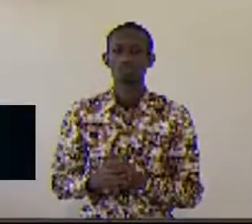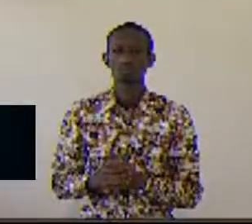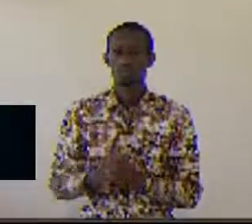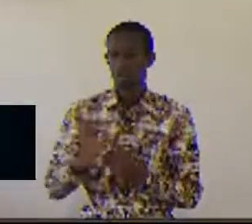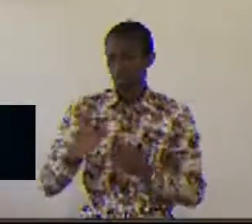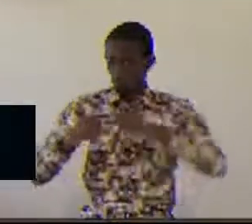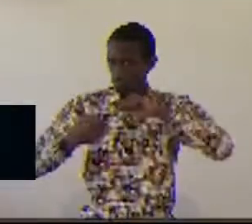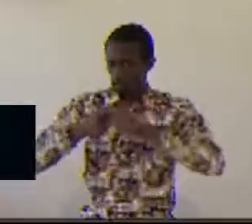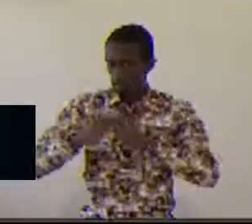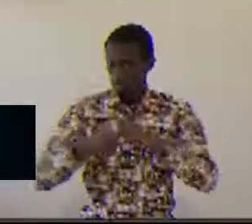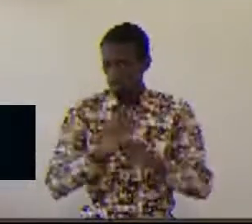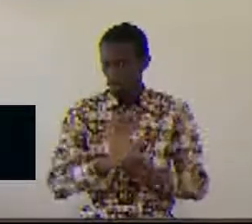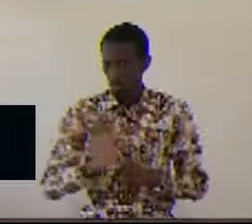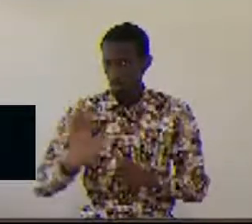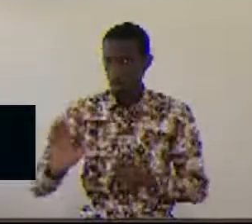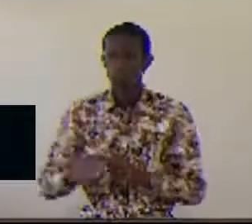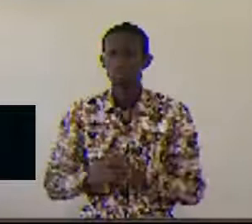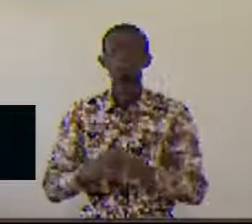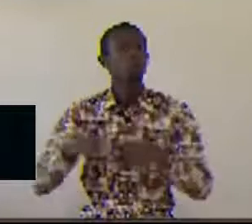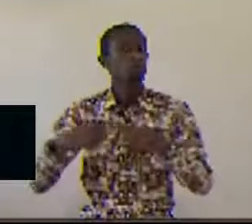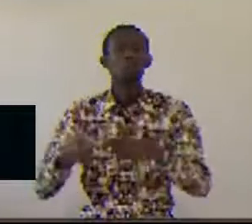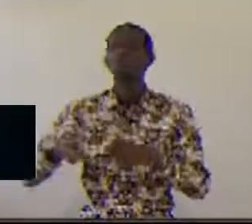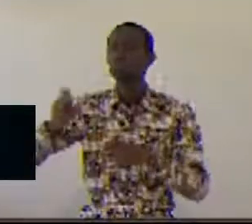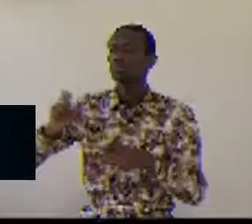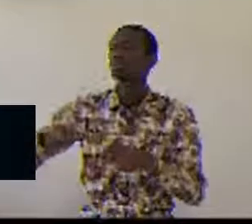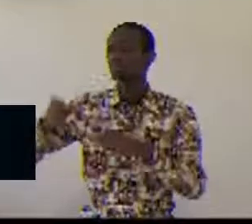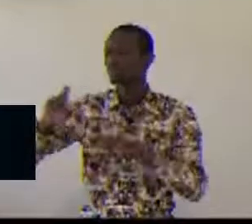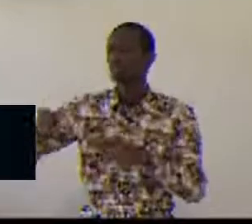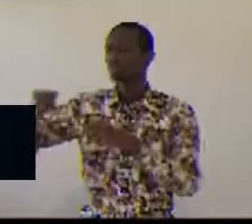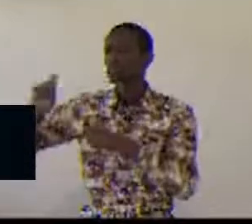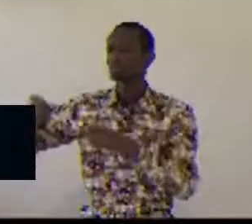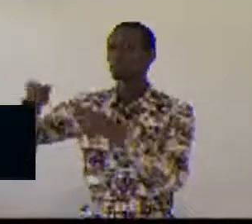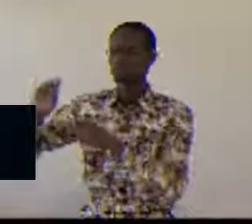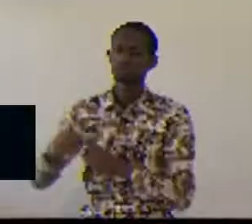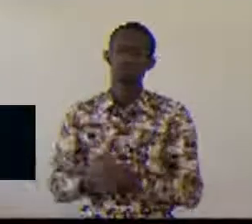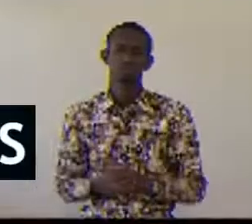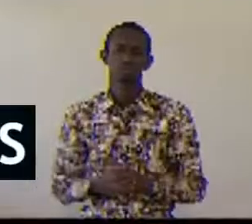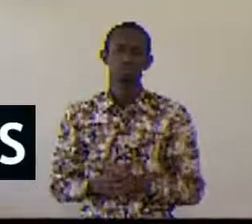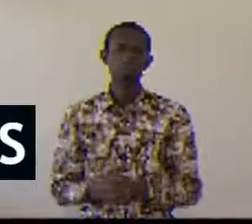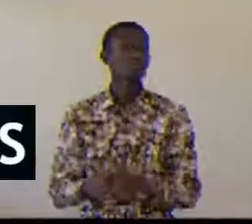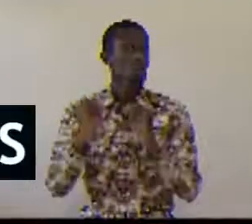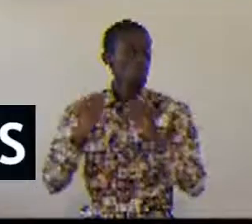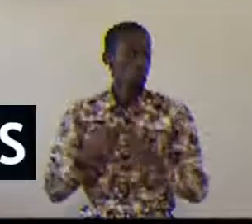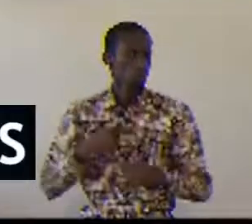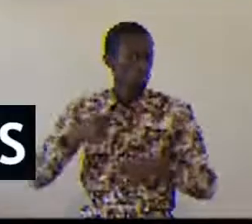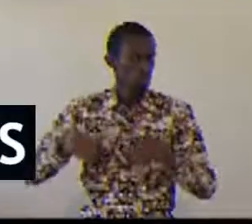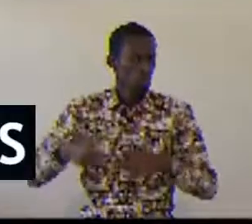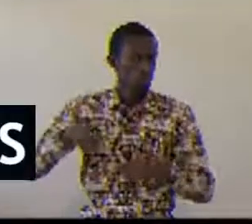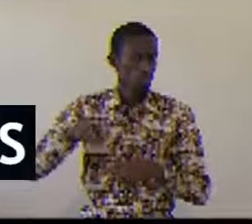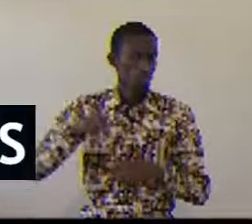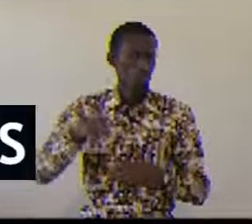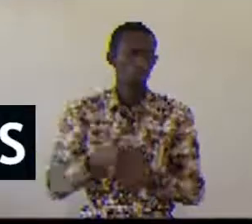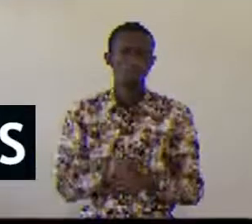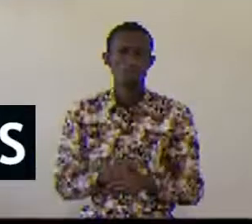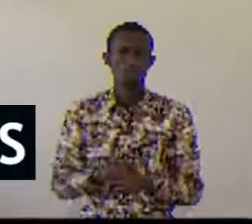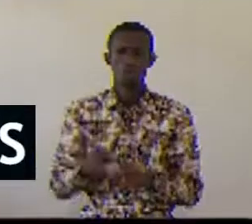metallic character will also decrease. And as you know, when we move from the left to